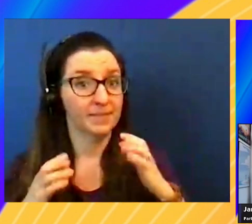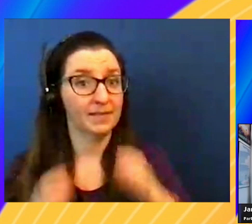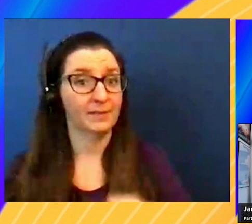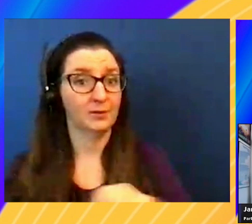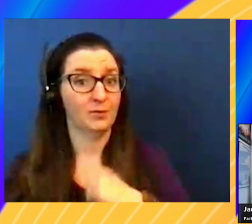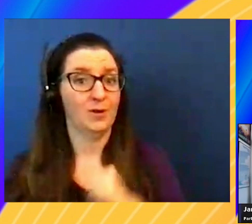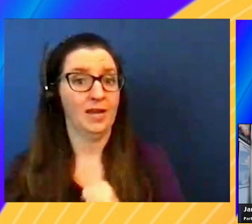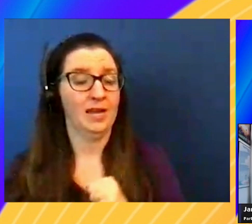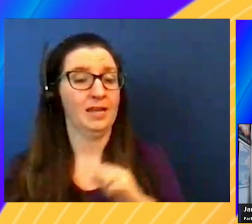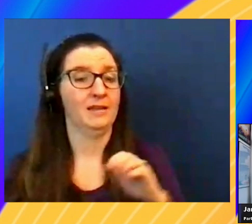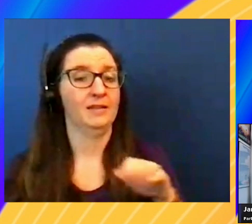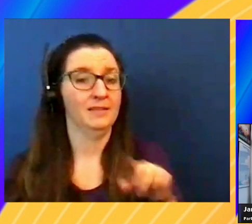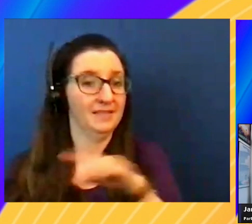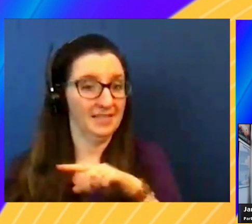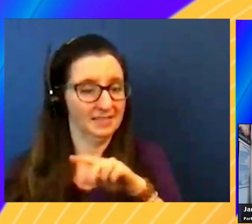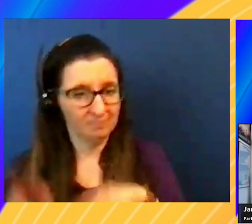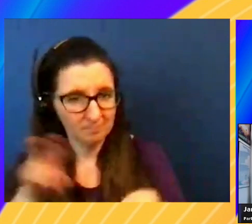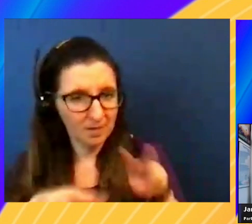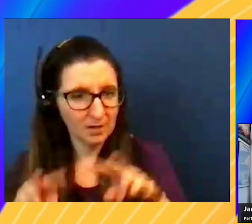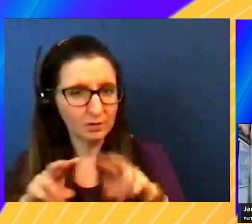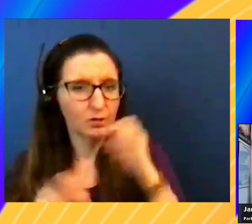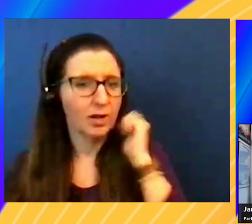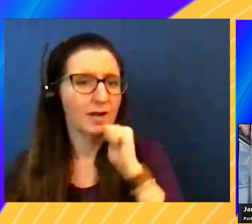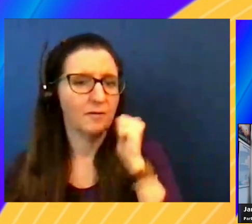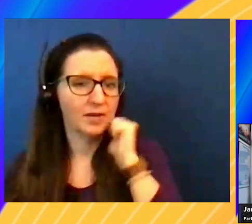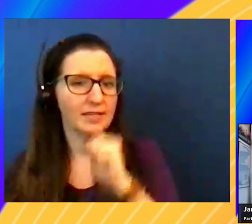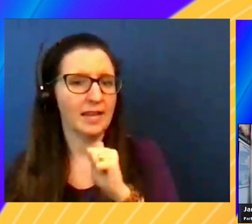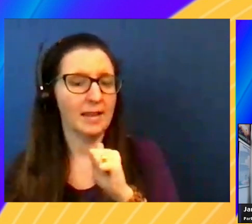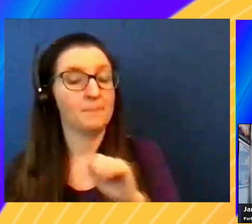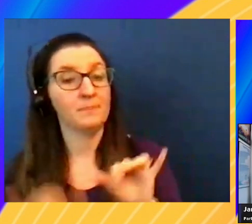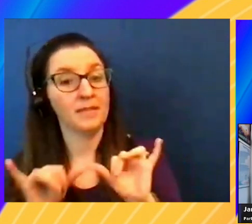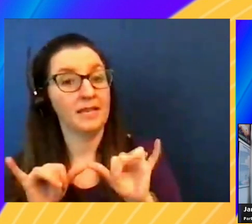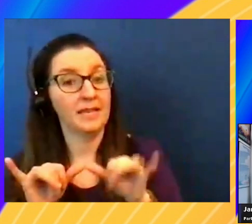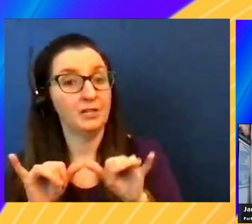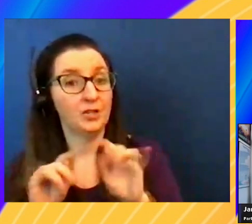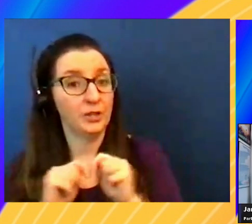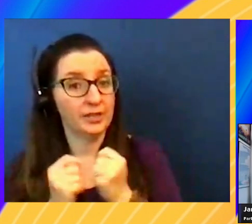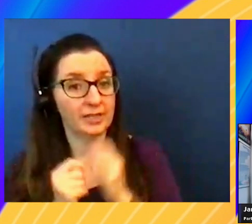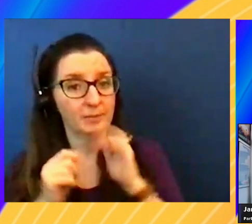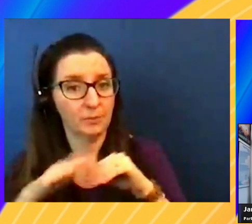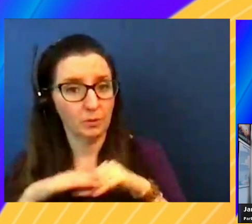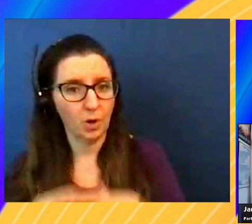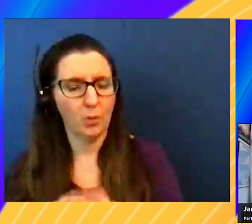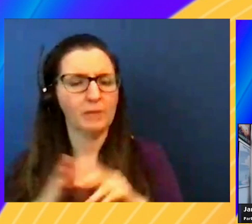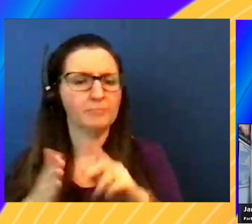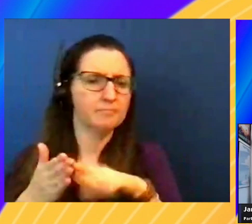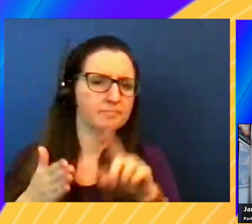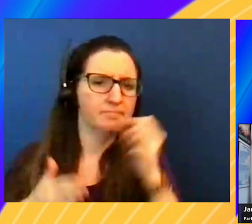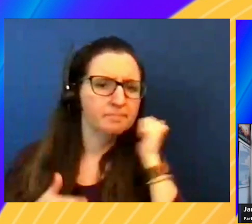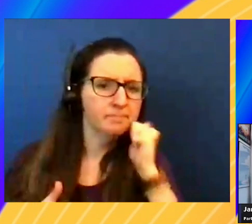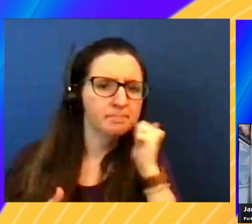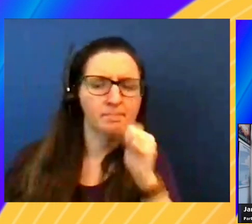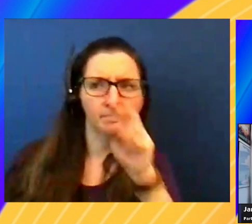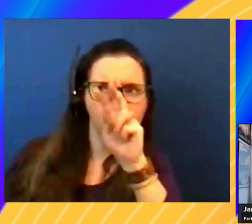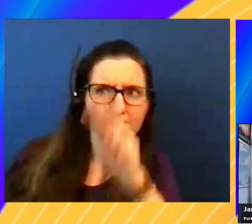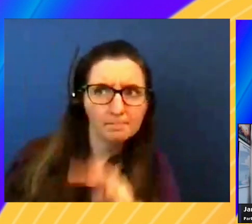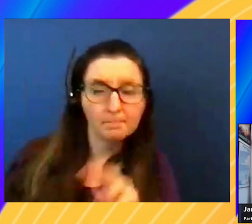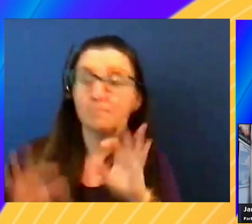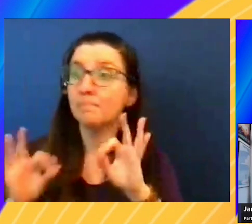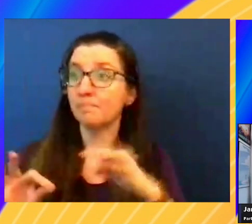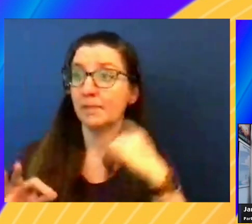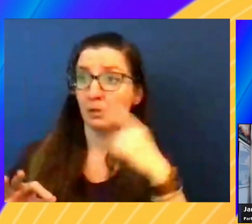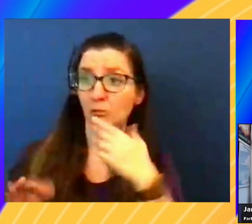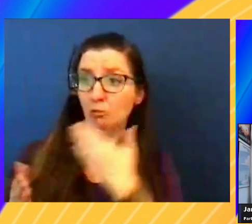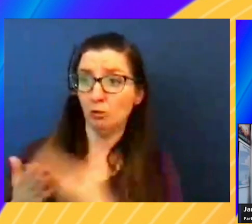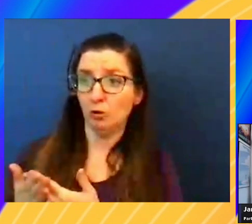them daily. So then engineering teams will go in and look at this daily and say, okay, everything looks good. My systems are in great